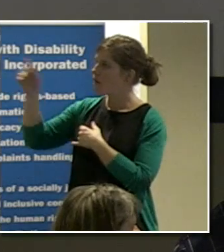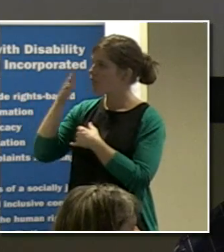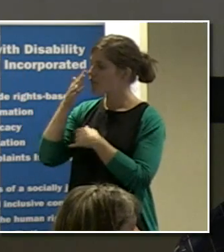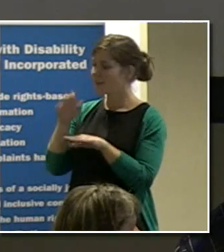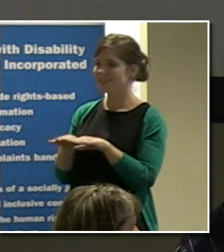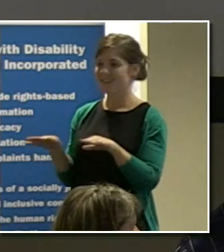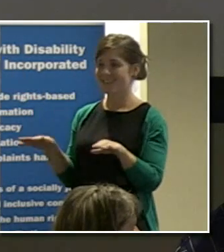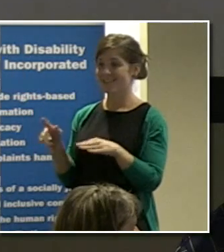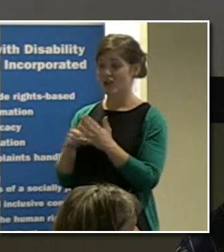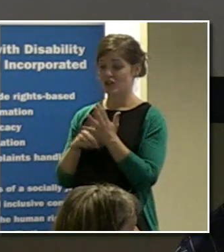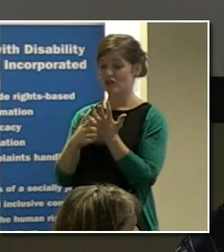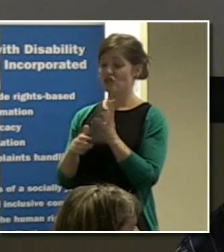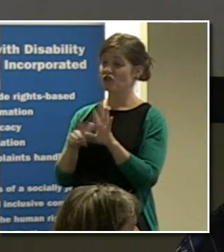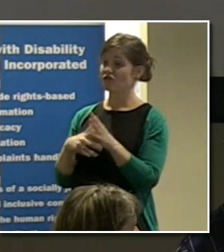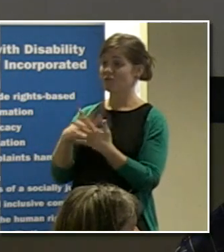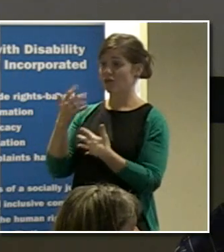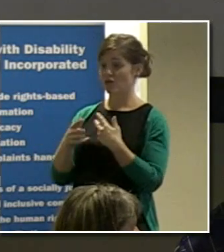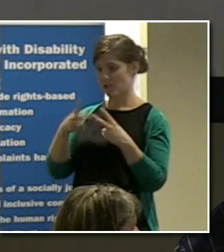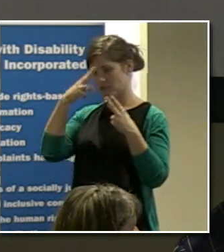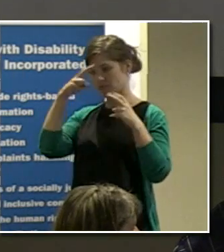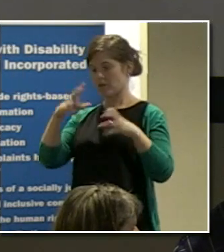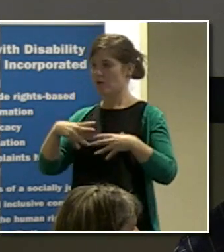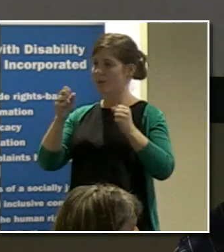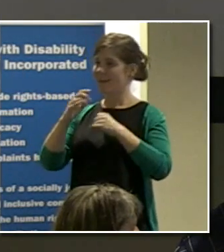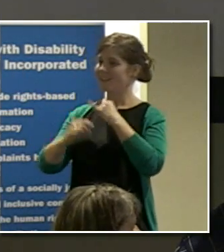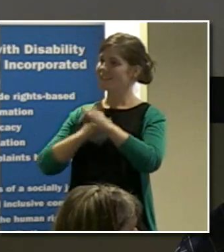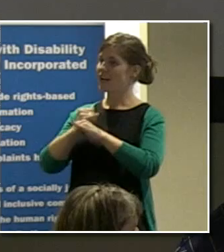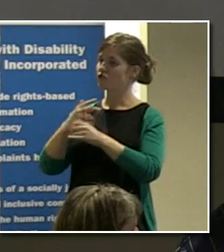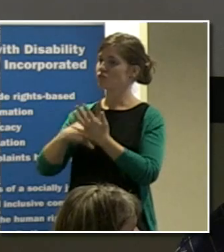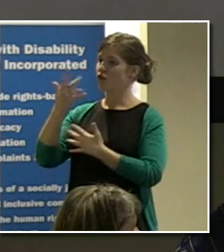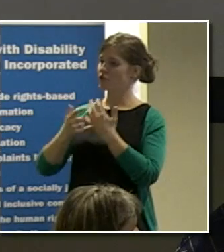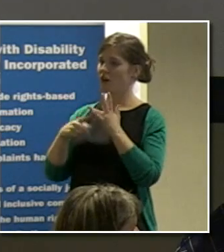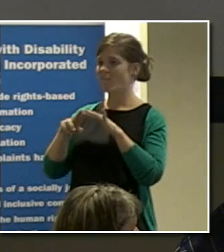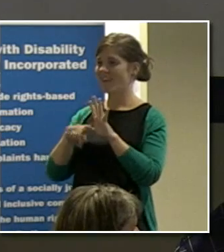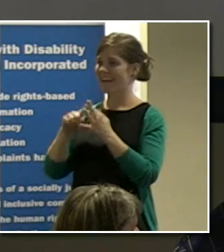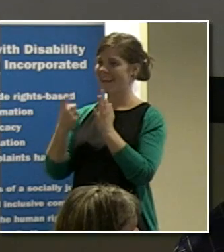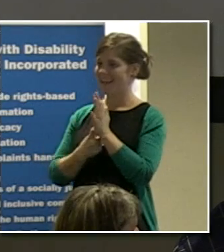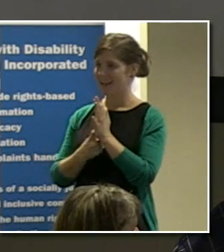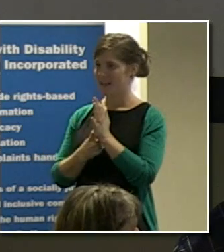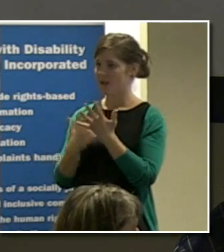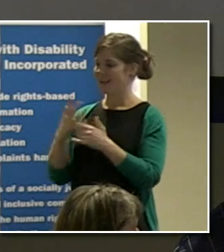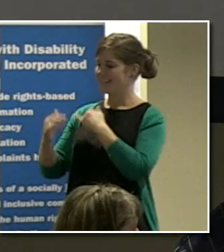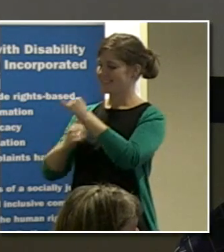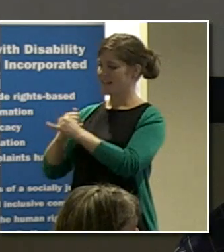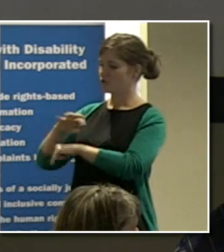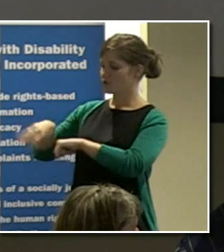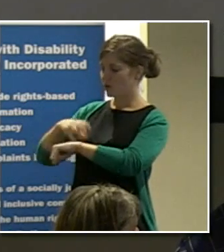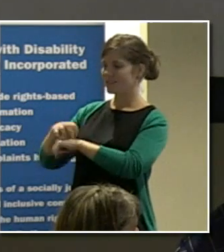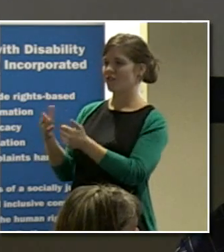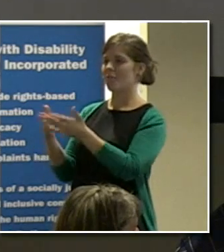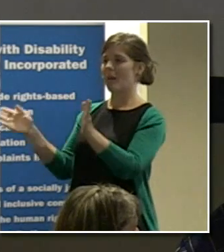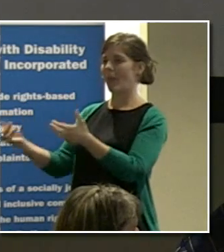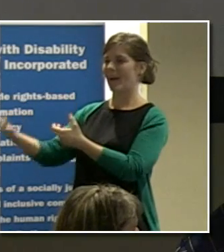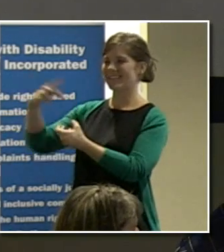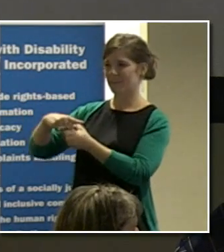jury project was named the International Project of the Year at the International Association of Public Participation